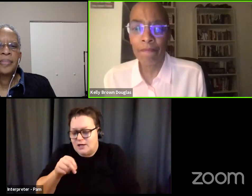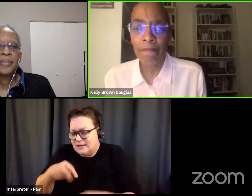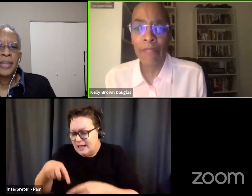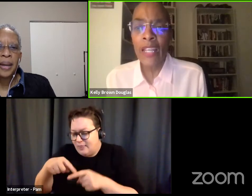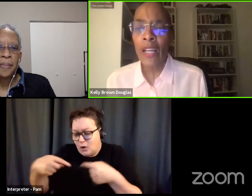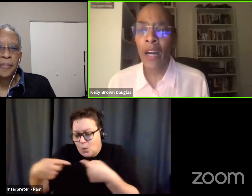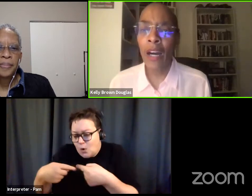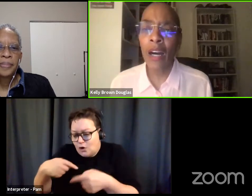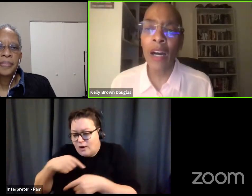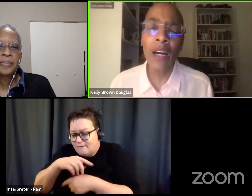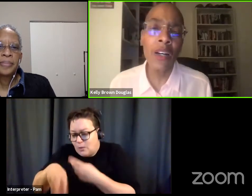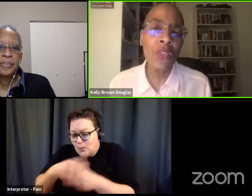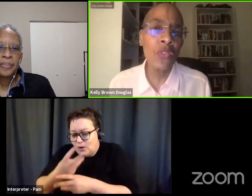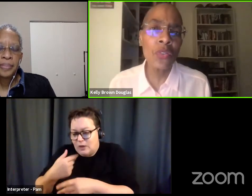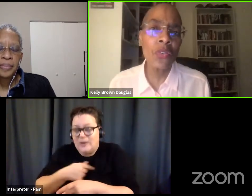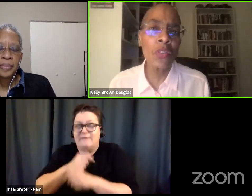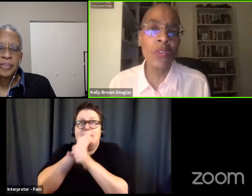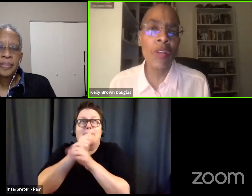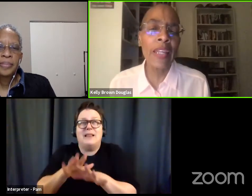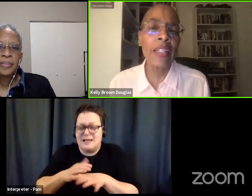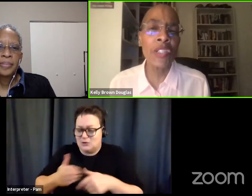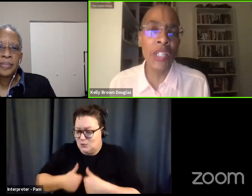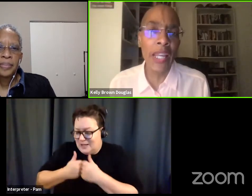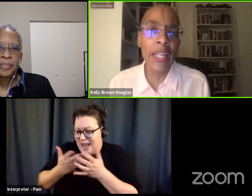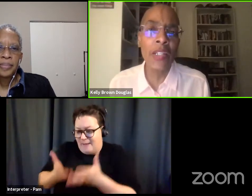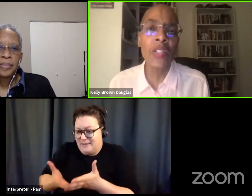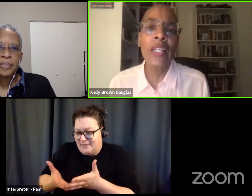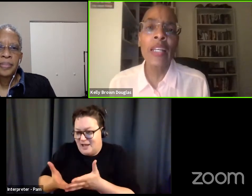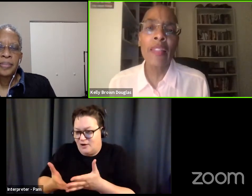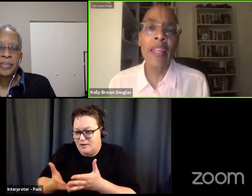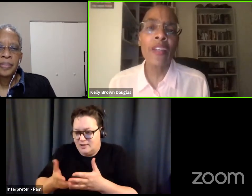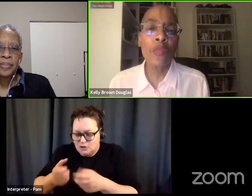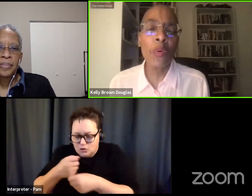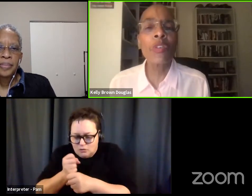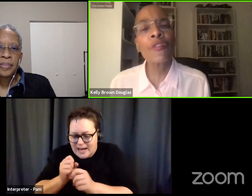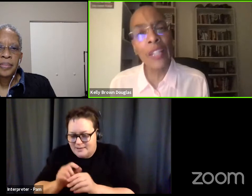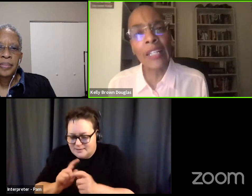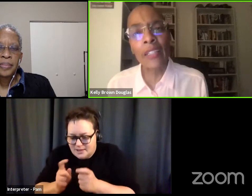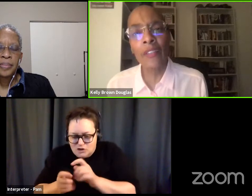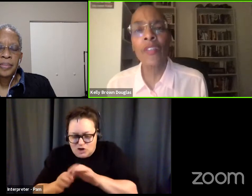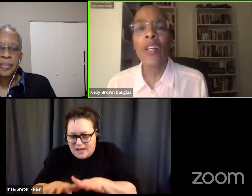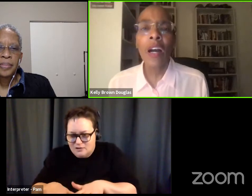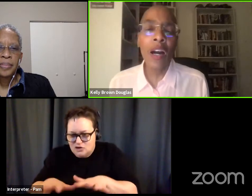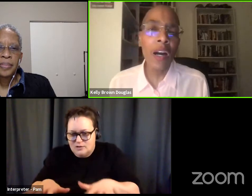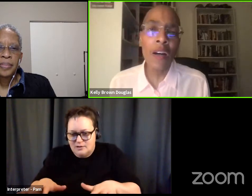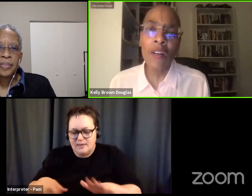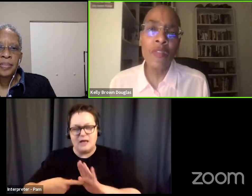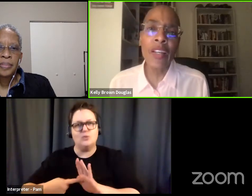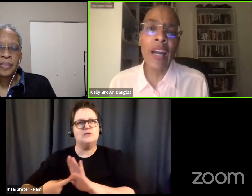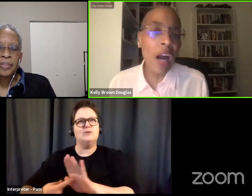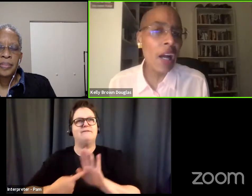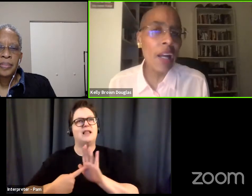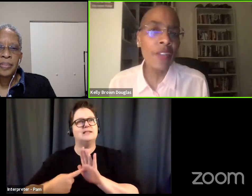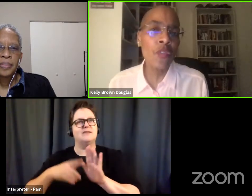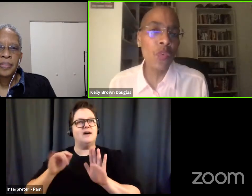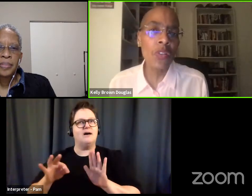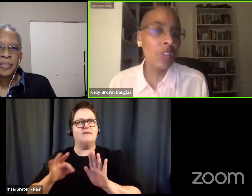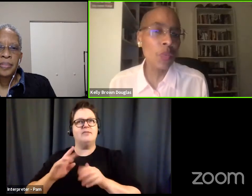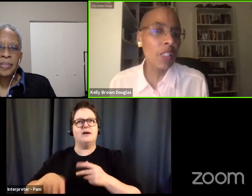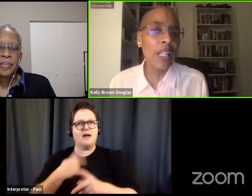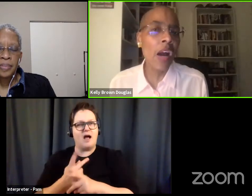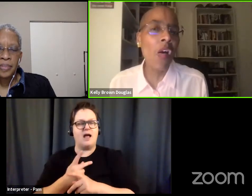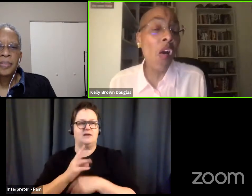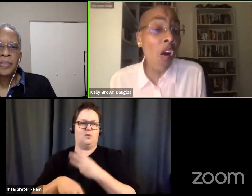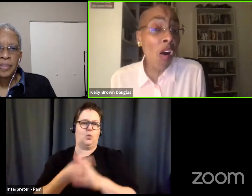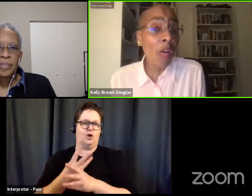Mm-hmm. To create a change that is more reflective of the kind of world